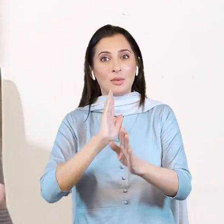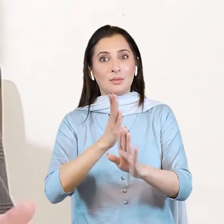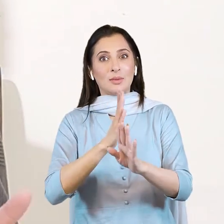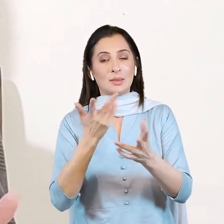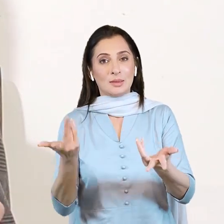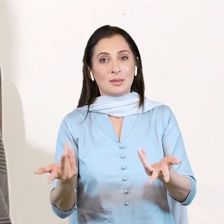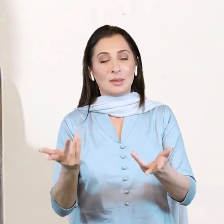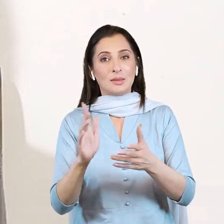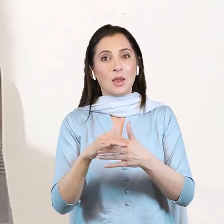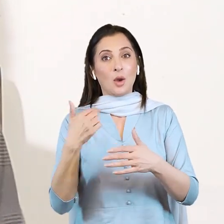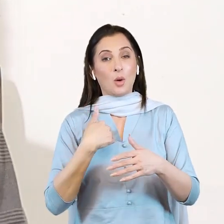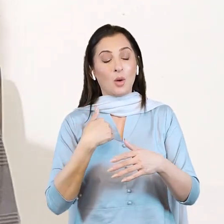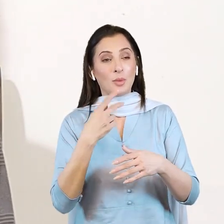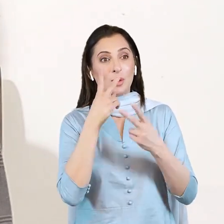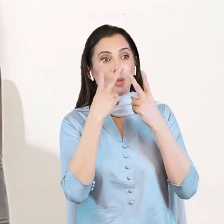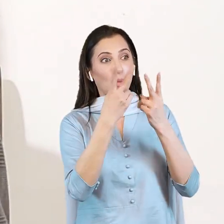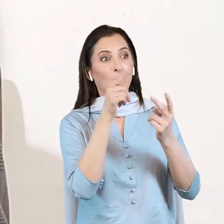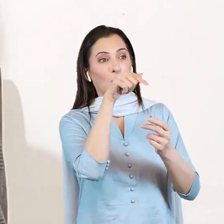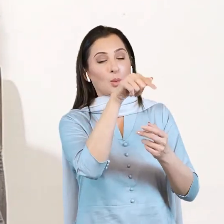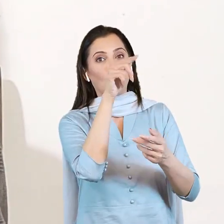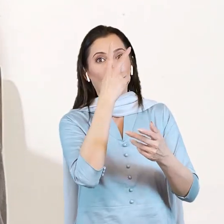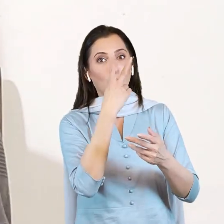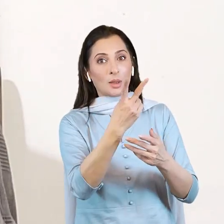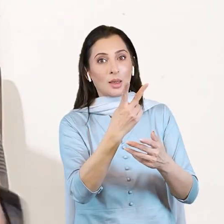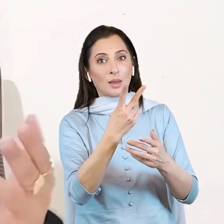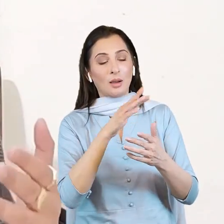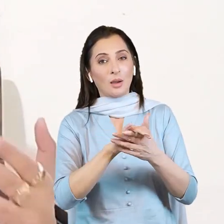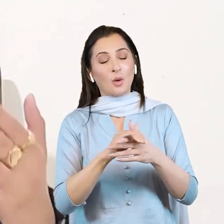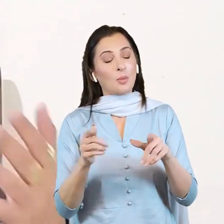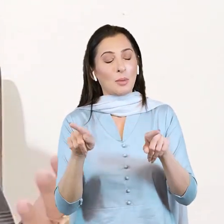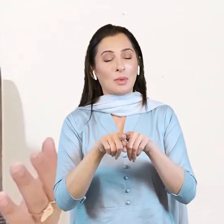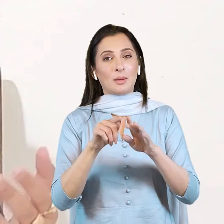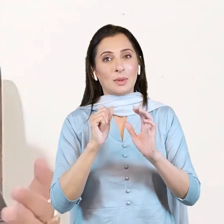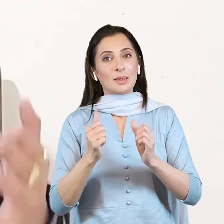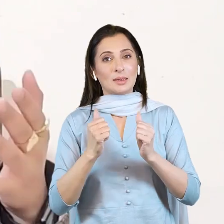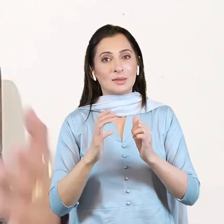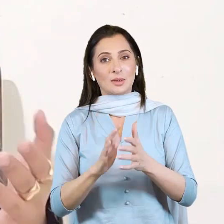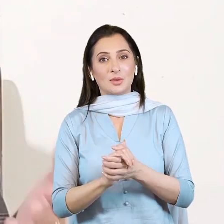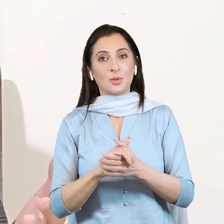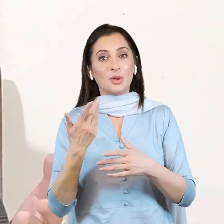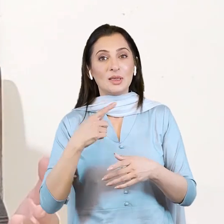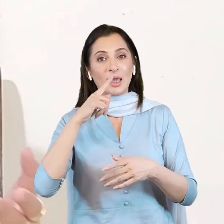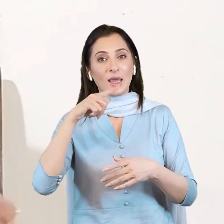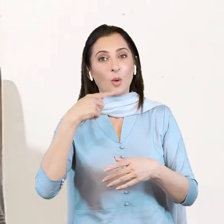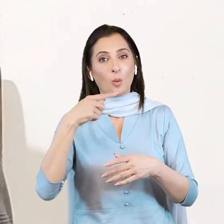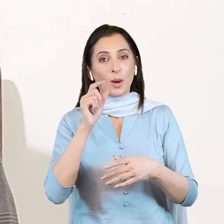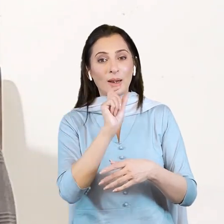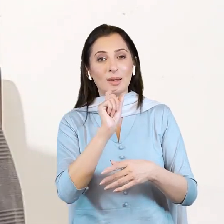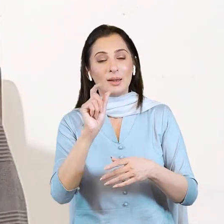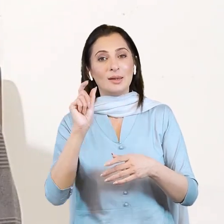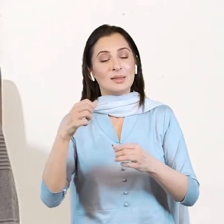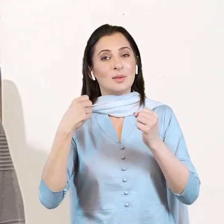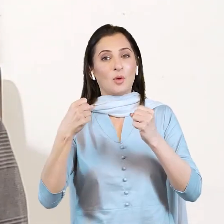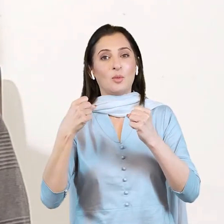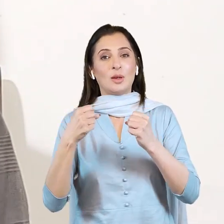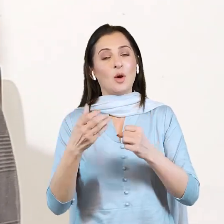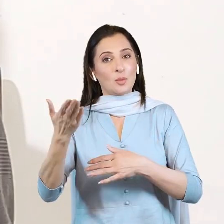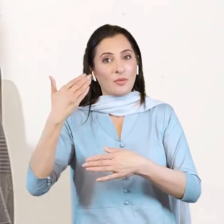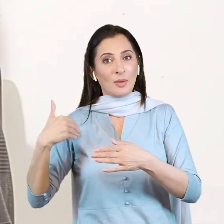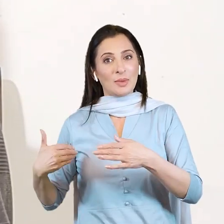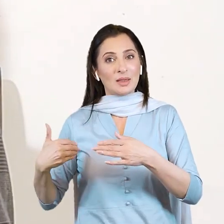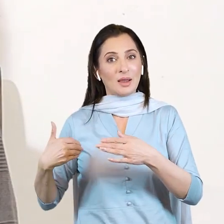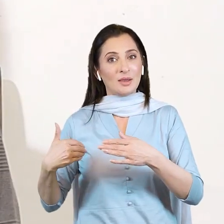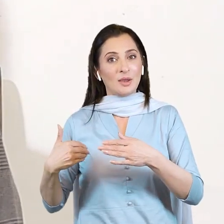I gave a couple more speeches, and after a few months, I was walking around the stage confidently. I could leave the stage